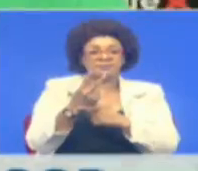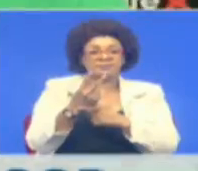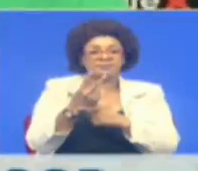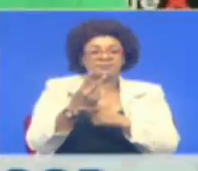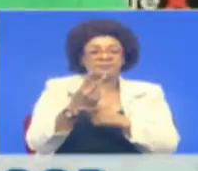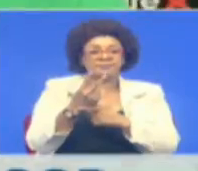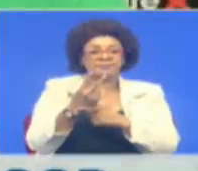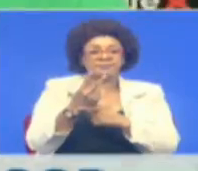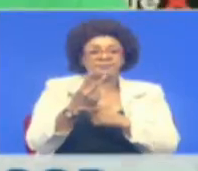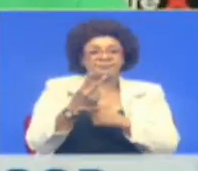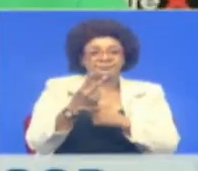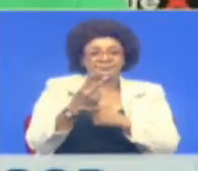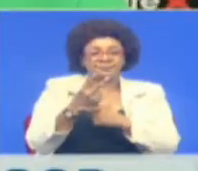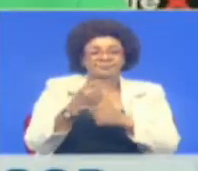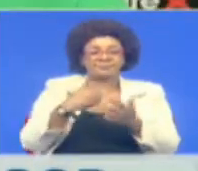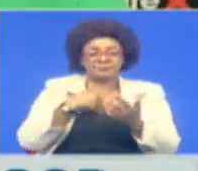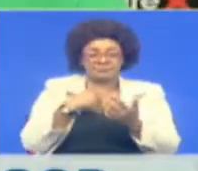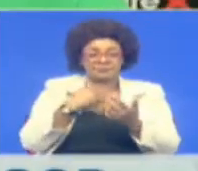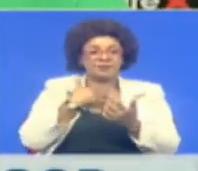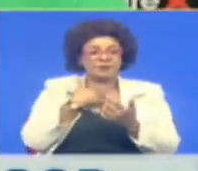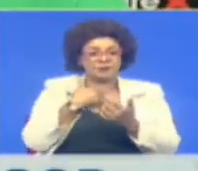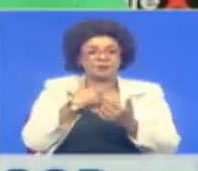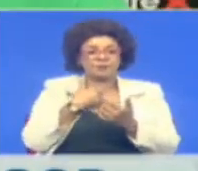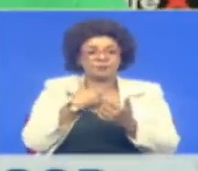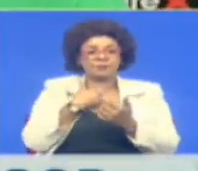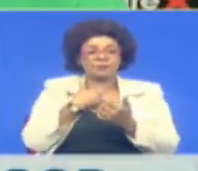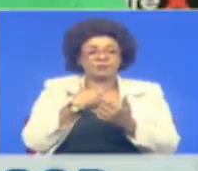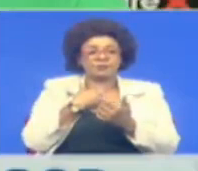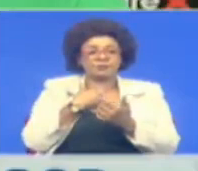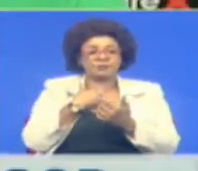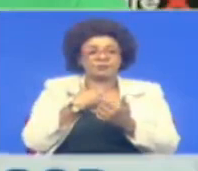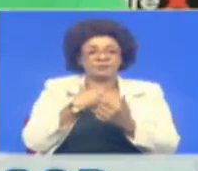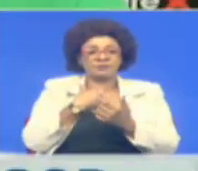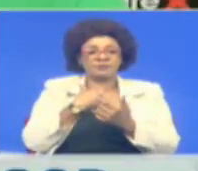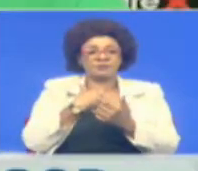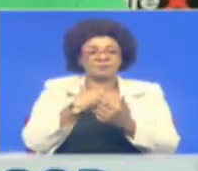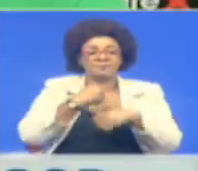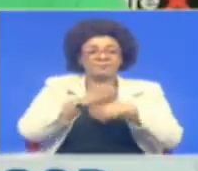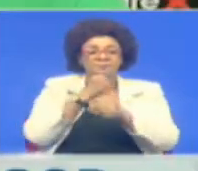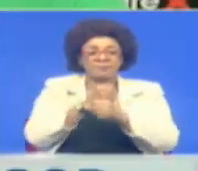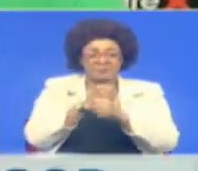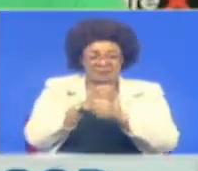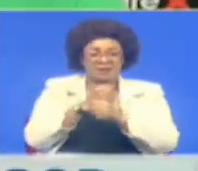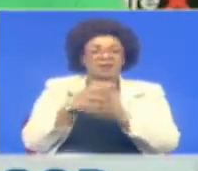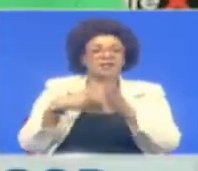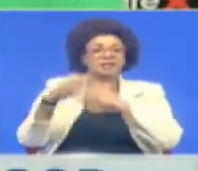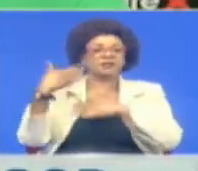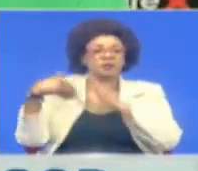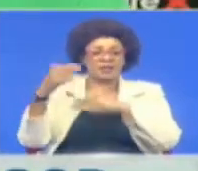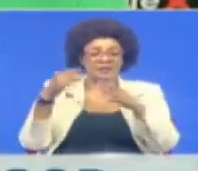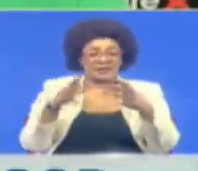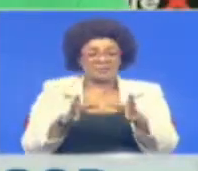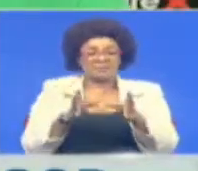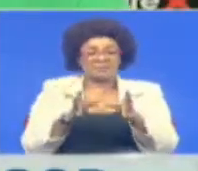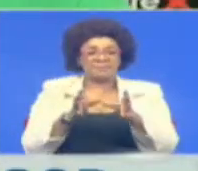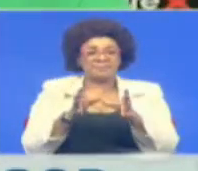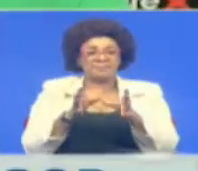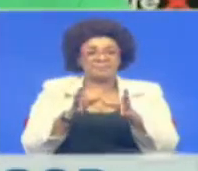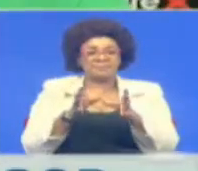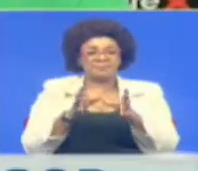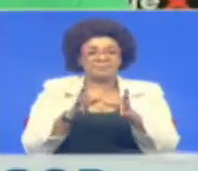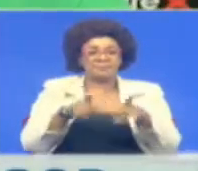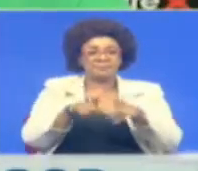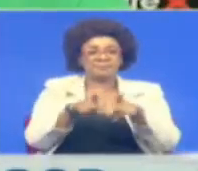And of course, I want to achieve big things and make history in the club. And we